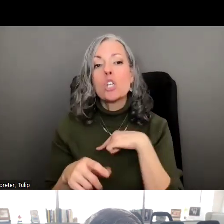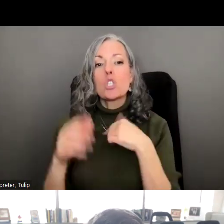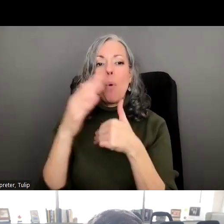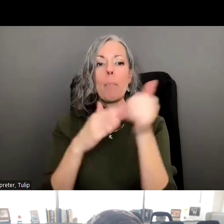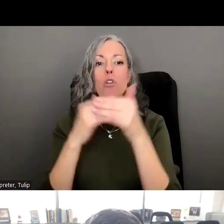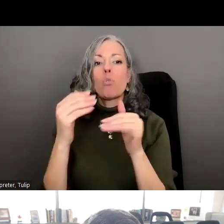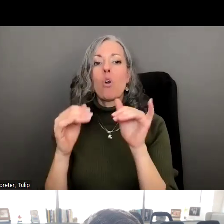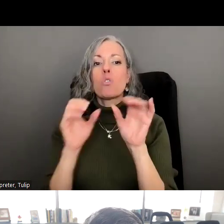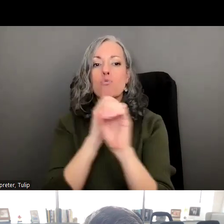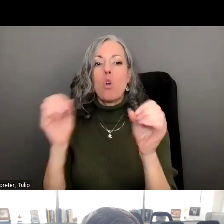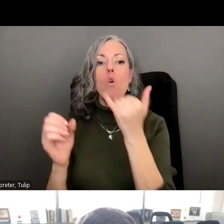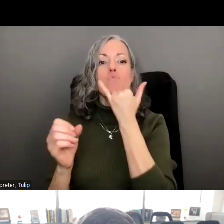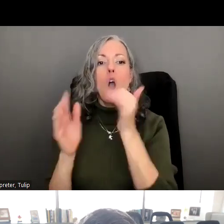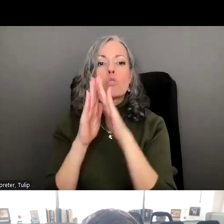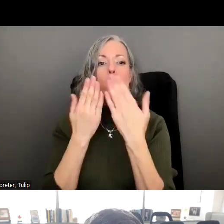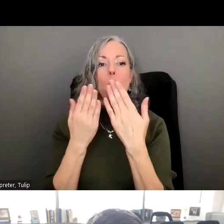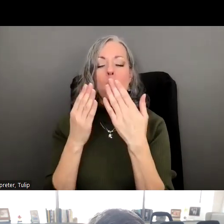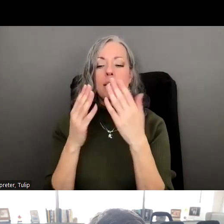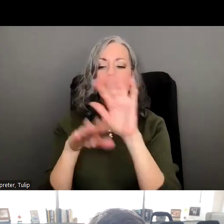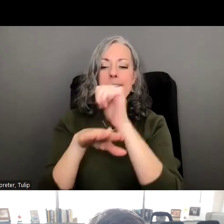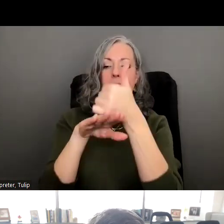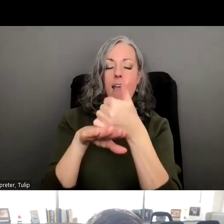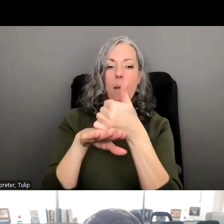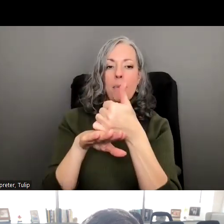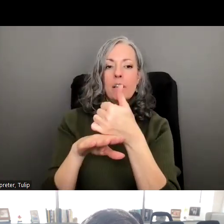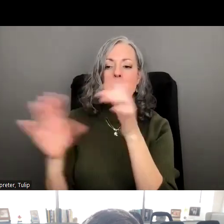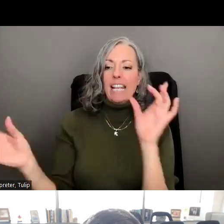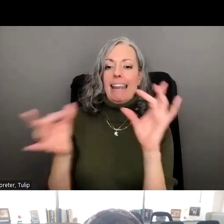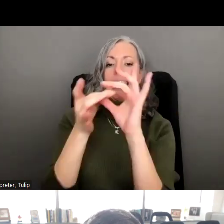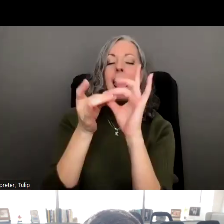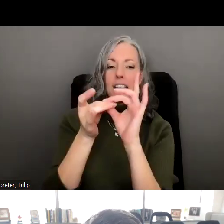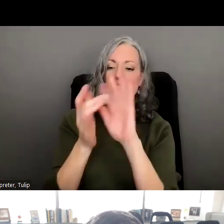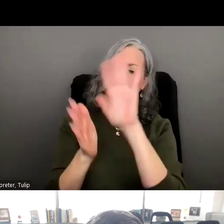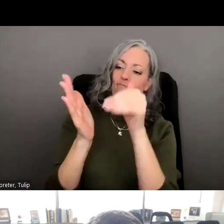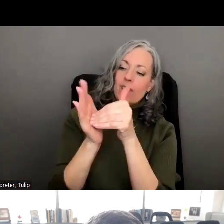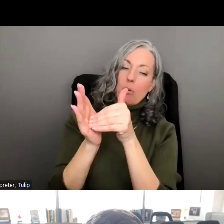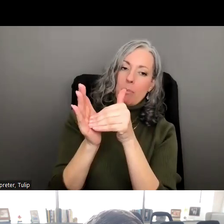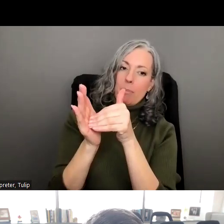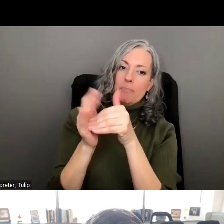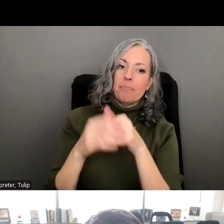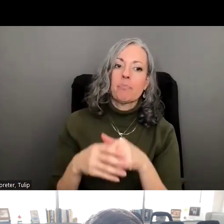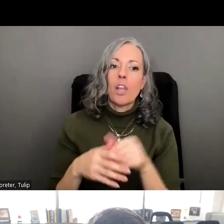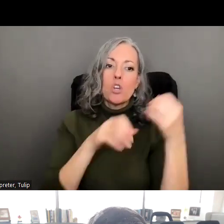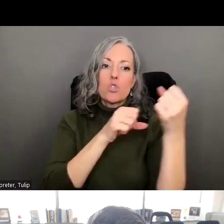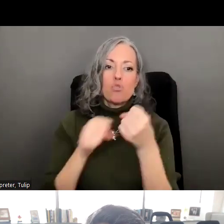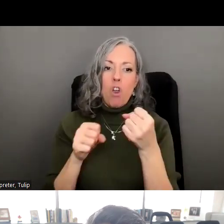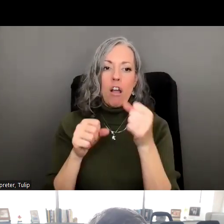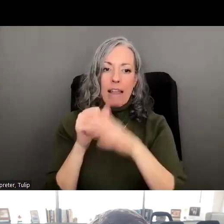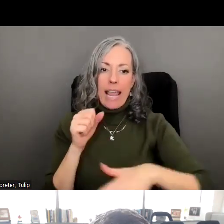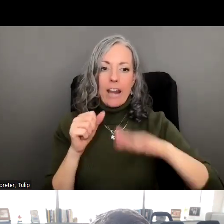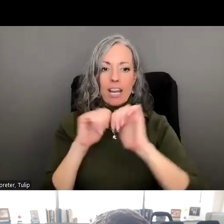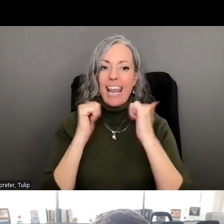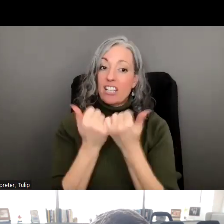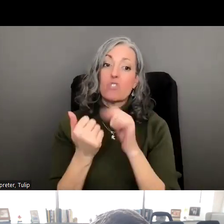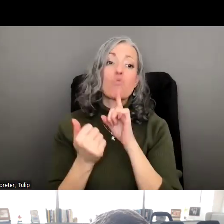model with our aging and disability resource connections as kind of a centerpiece. Strong area agencies on aging are